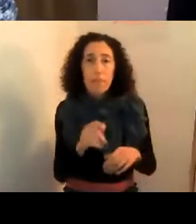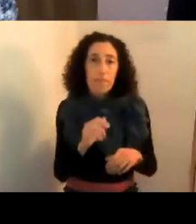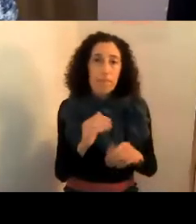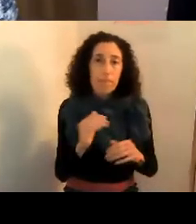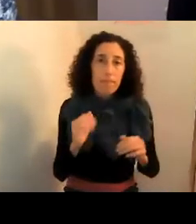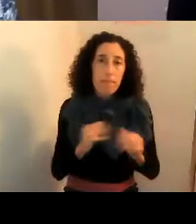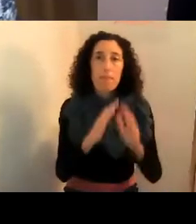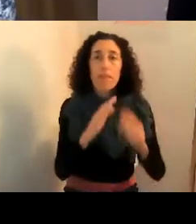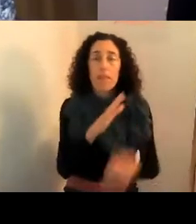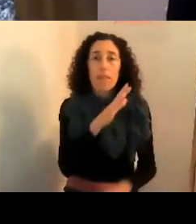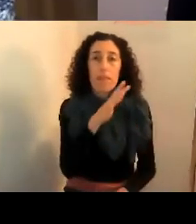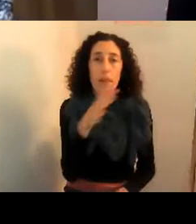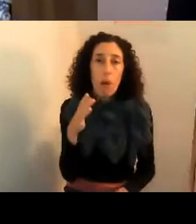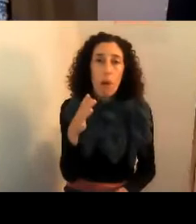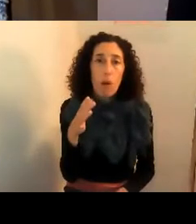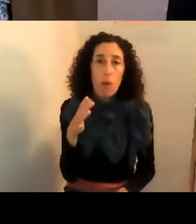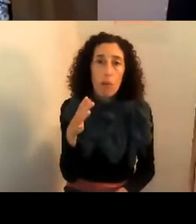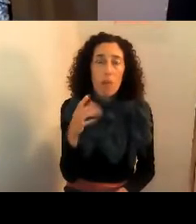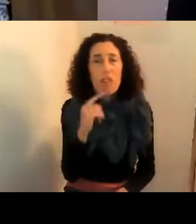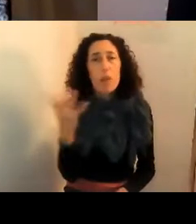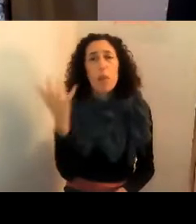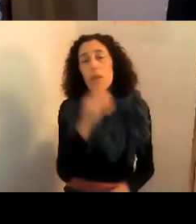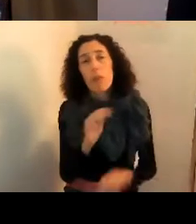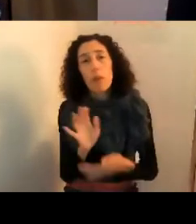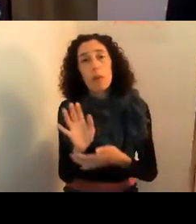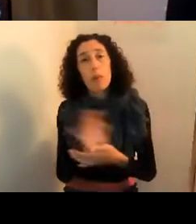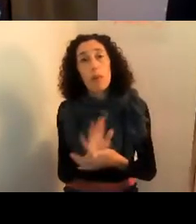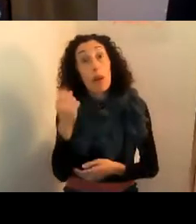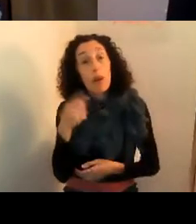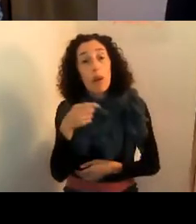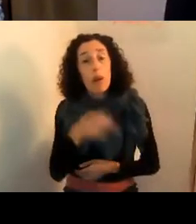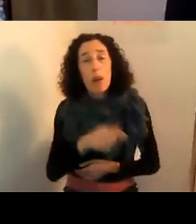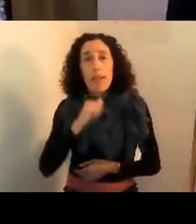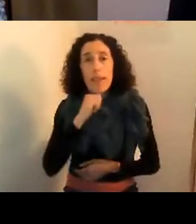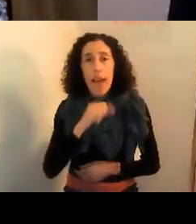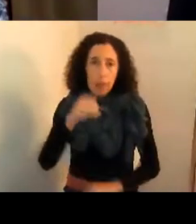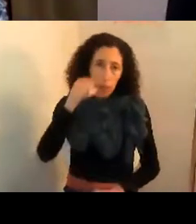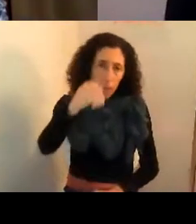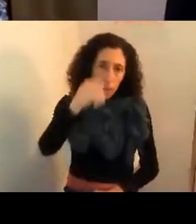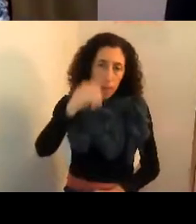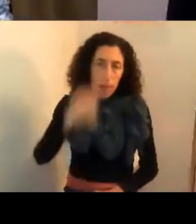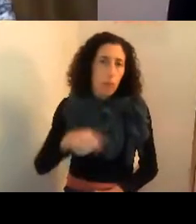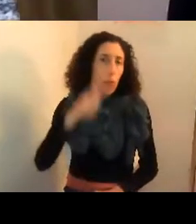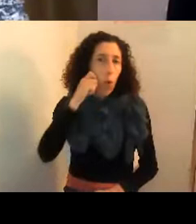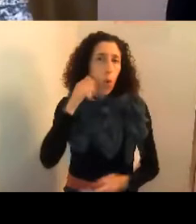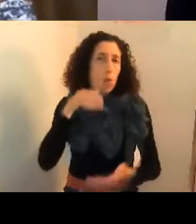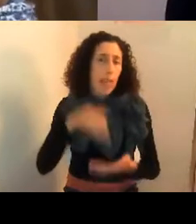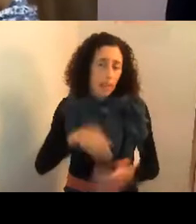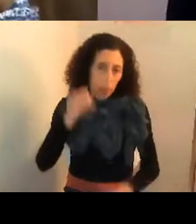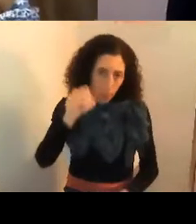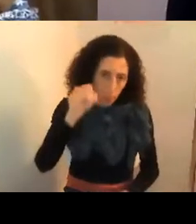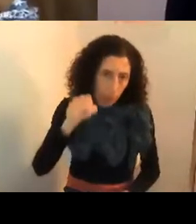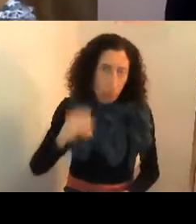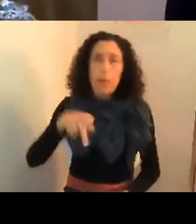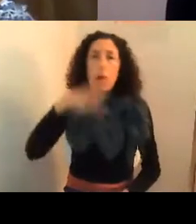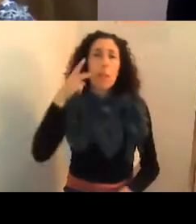major storyline related to racism or racist Southerners or stereotypes that we might, you